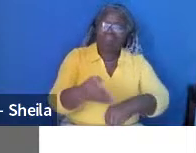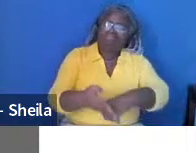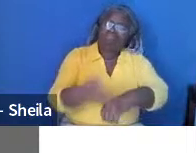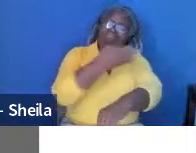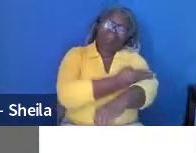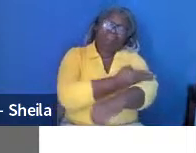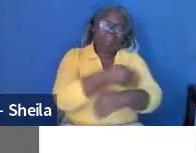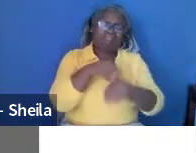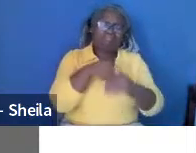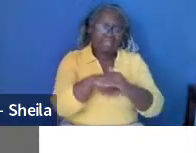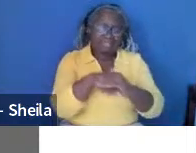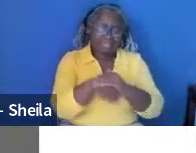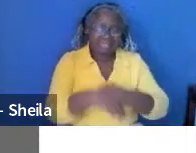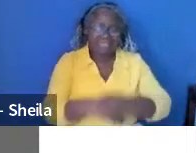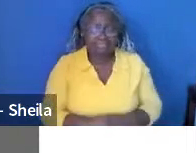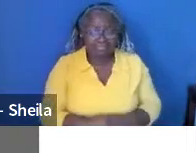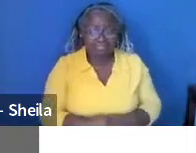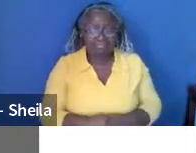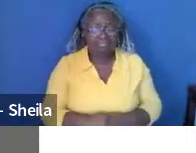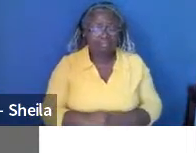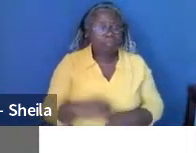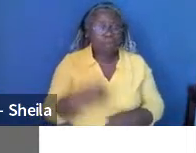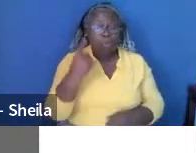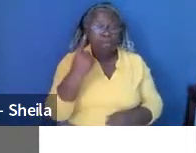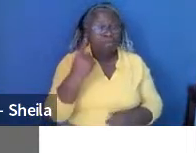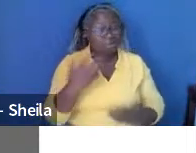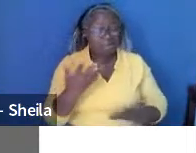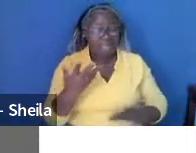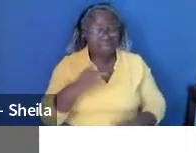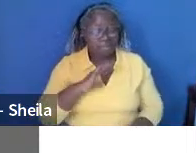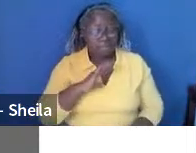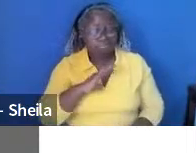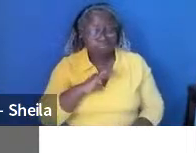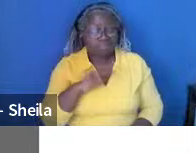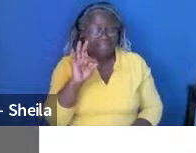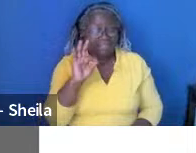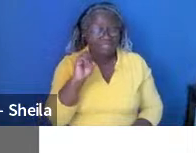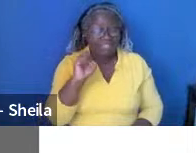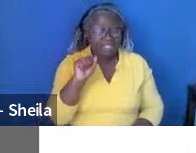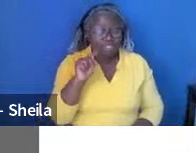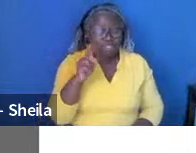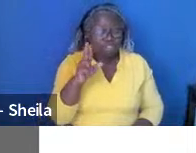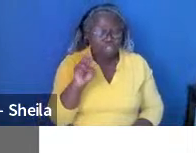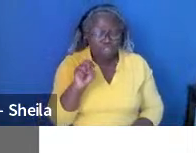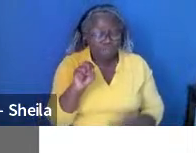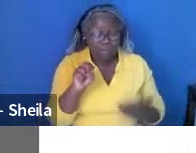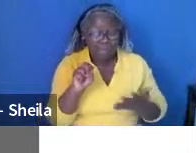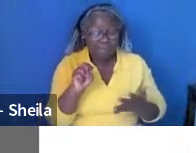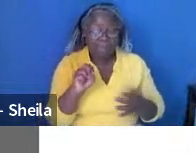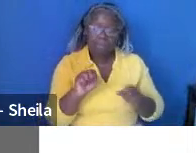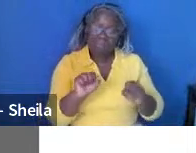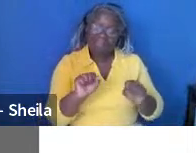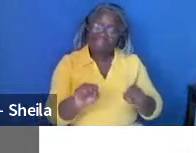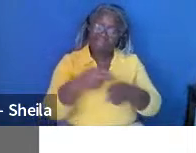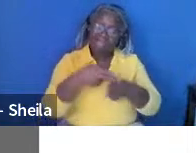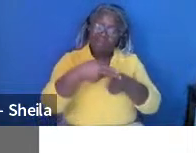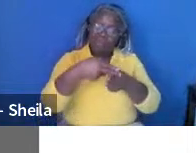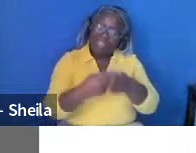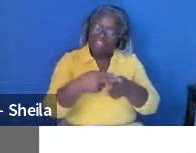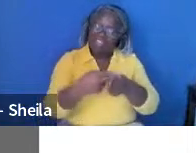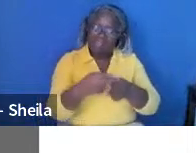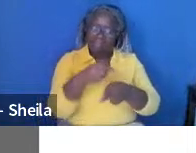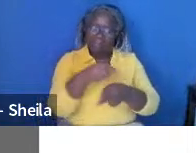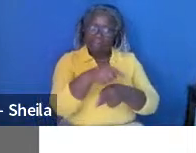have in this is the ability to weigh a patient on the chair. So you transfer to this